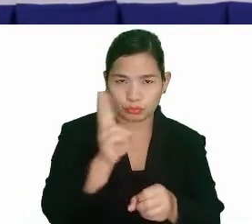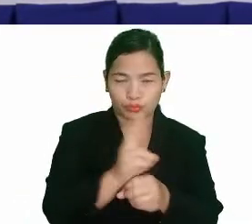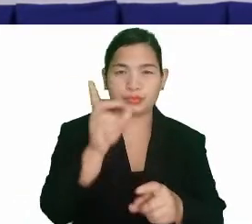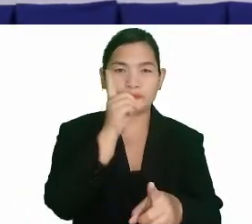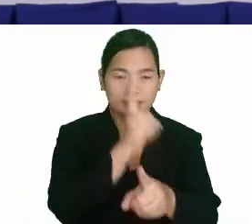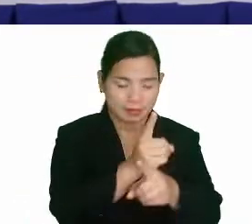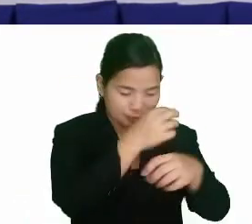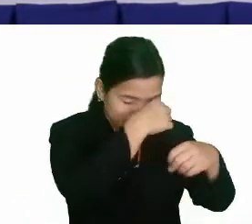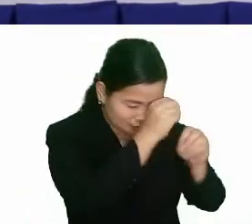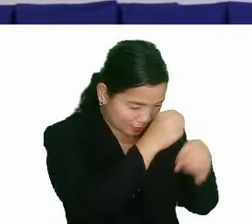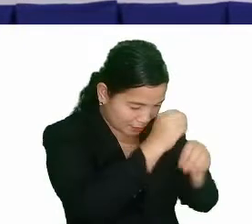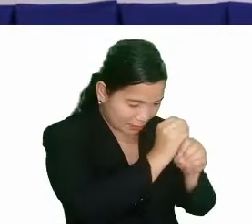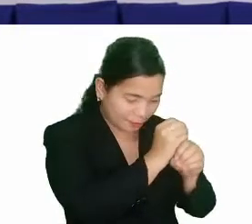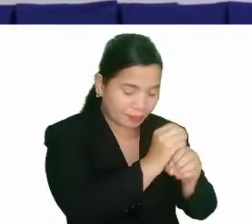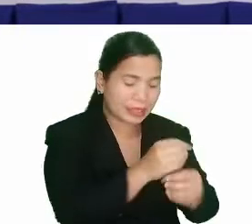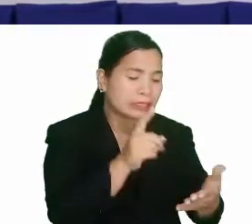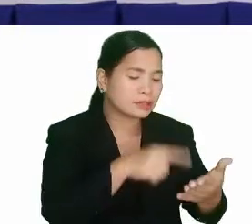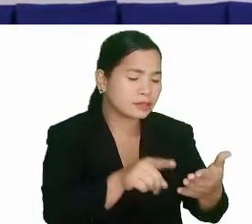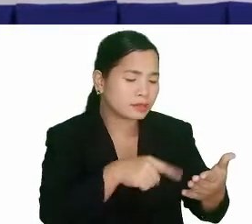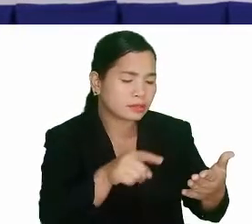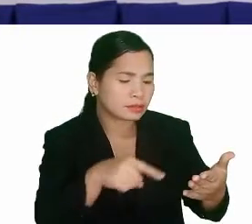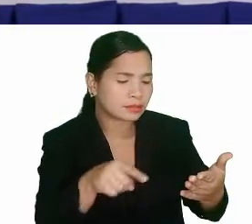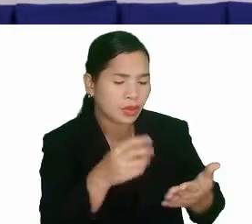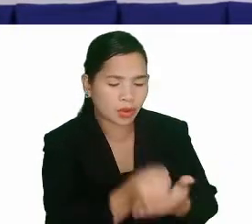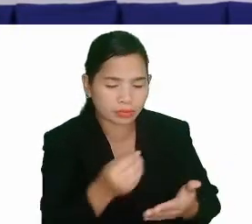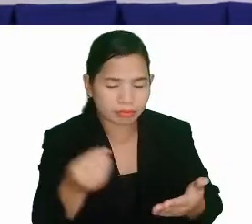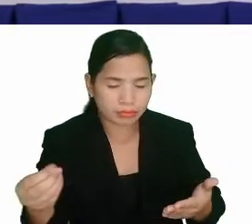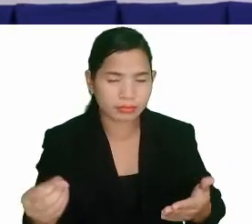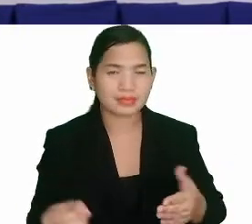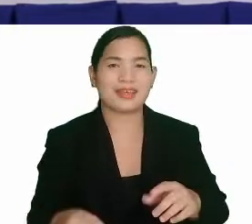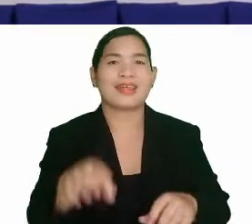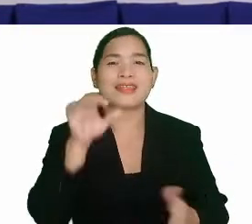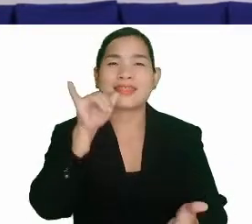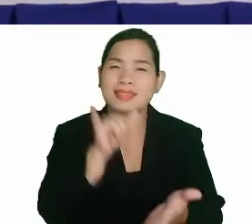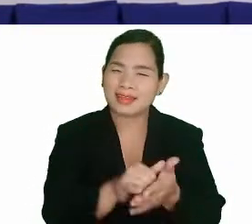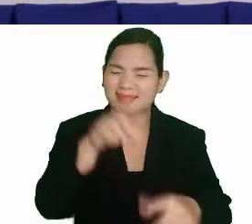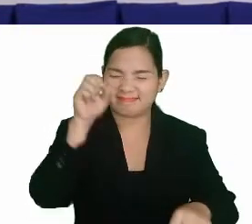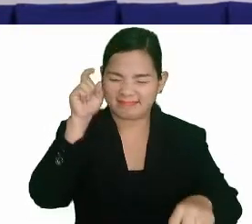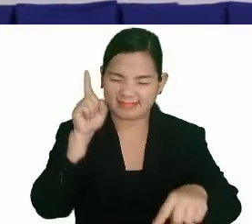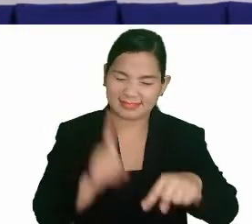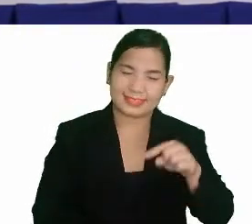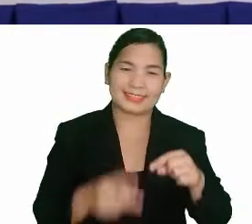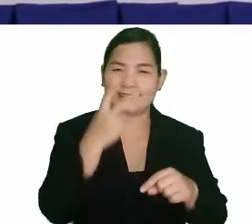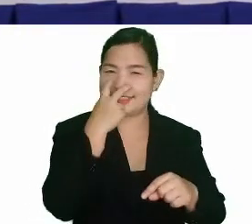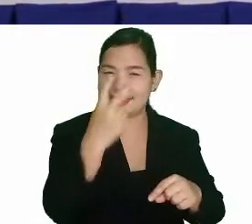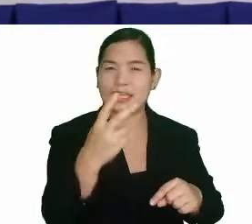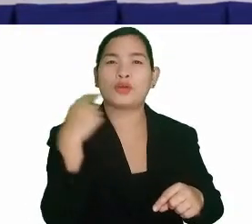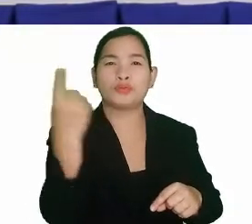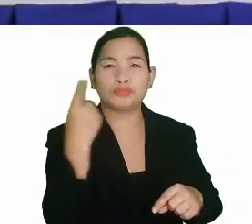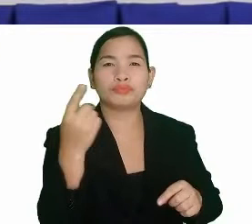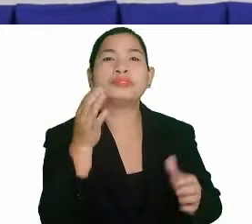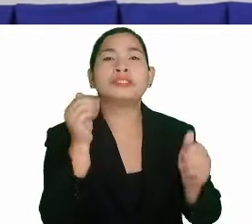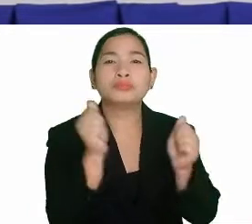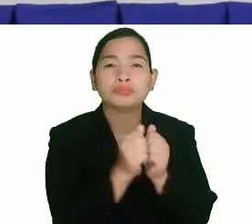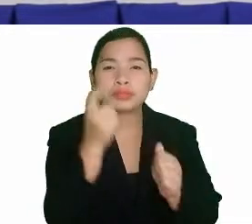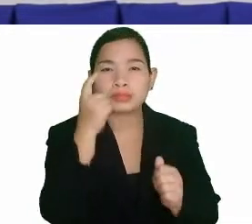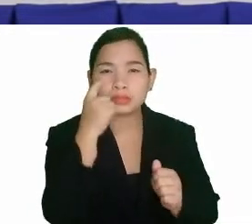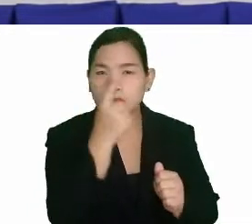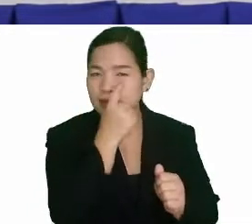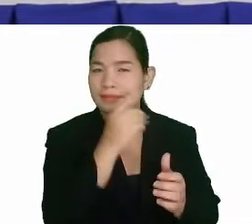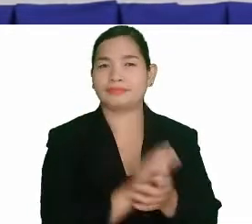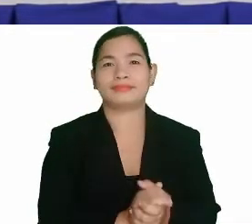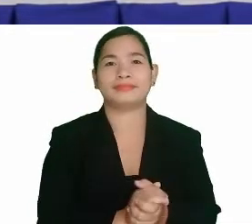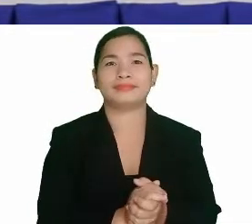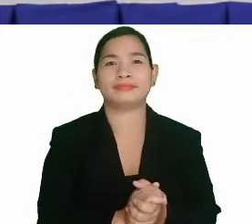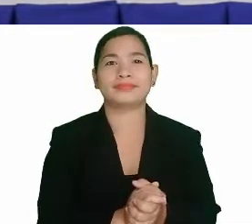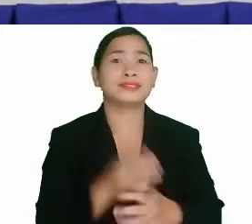in examining objects and samples that cannot be clearly seen with our unaided eye. When you first